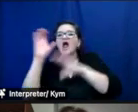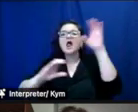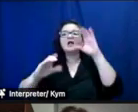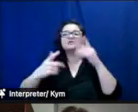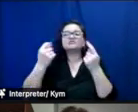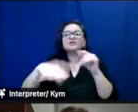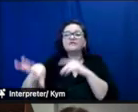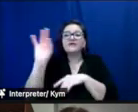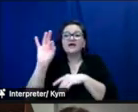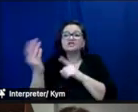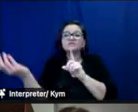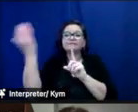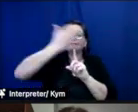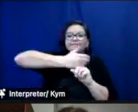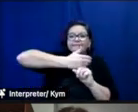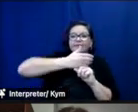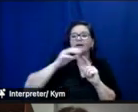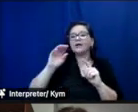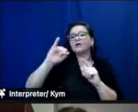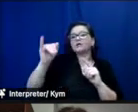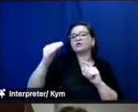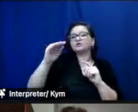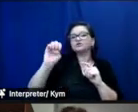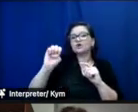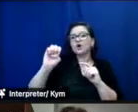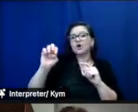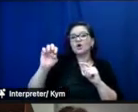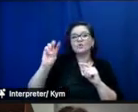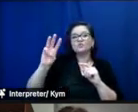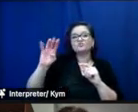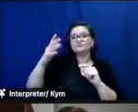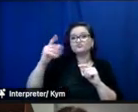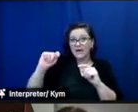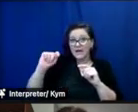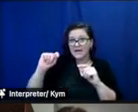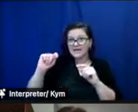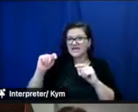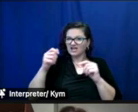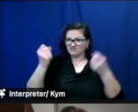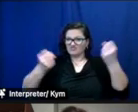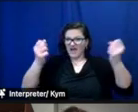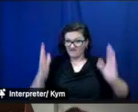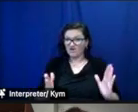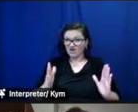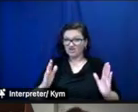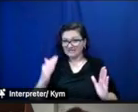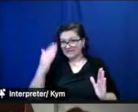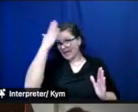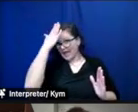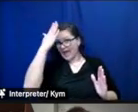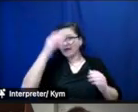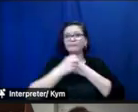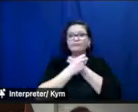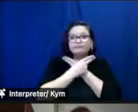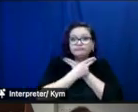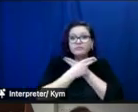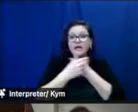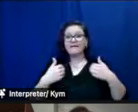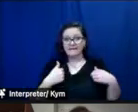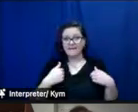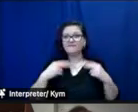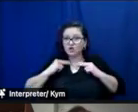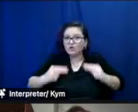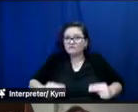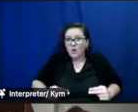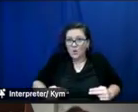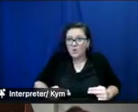Mr. Joe Wright, a mail carriage driver. So you see she has a driver's uniform, a cap, and a bow tie. So